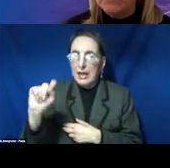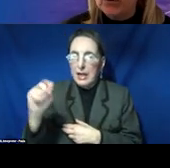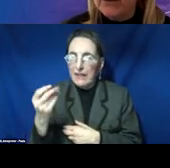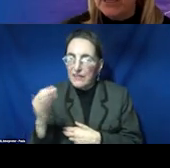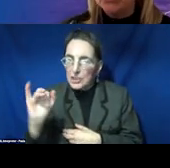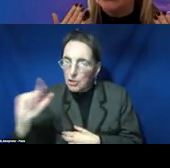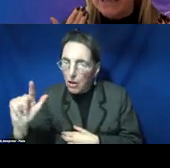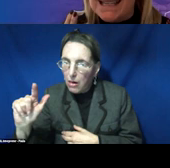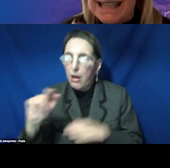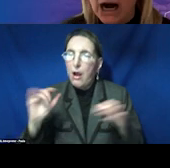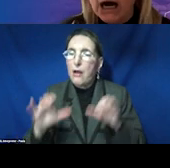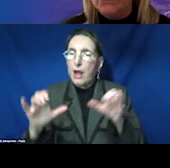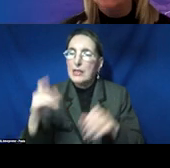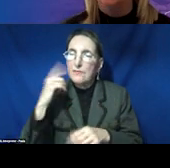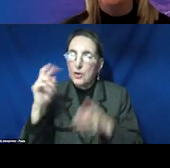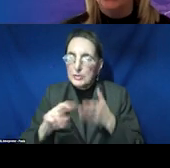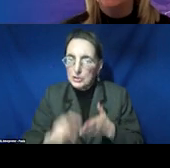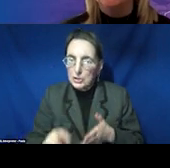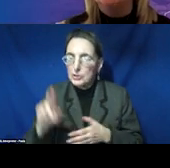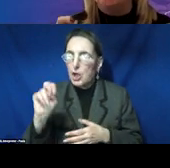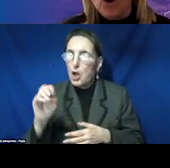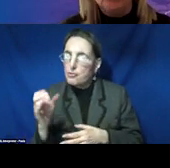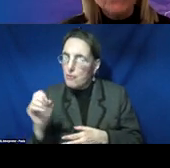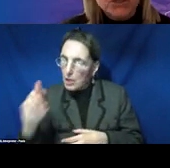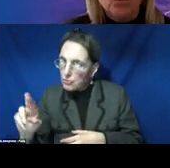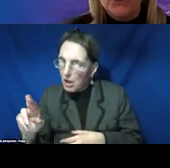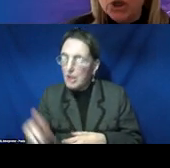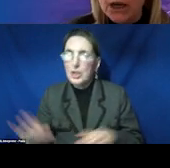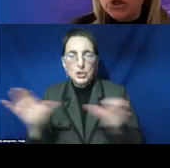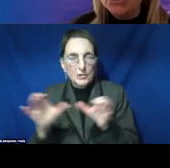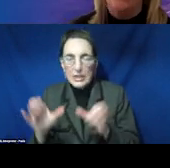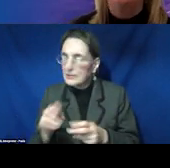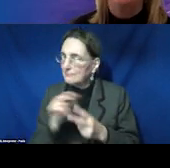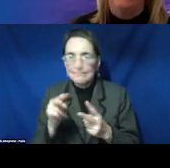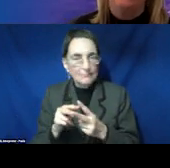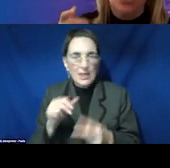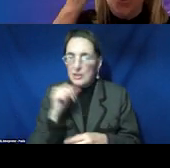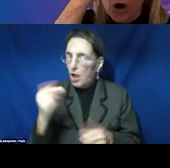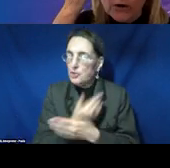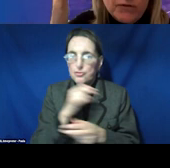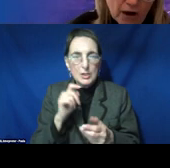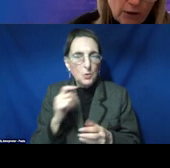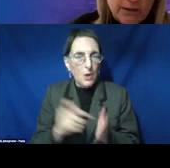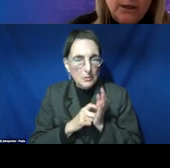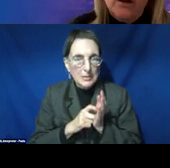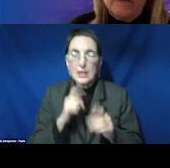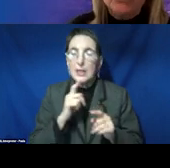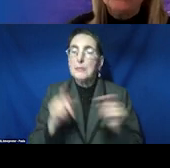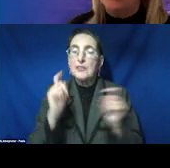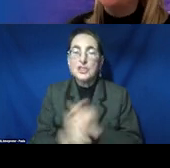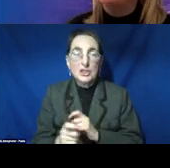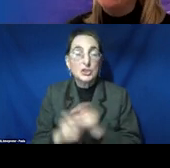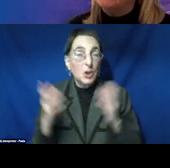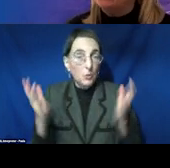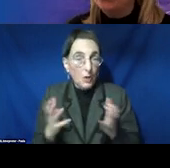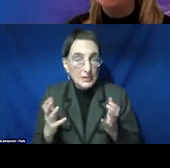and the certification is not a new requirement, but what was the changes that were made are as follows. First of